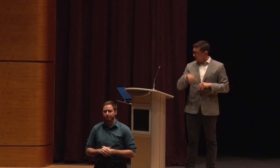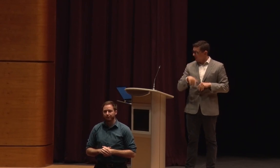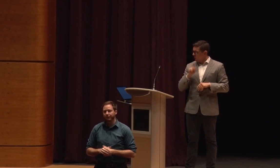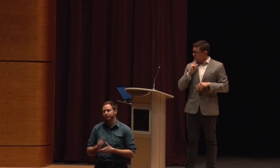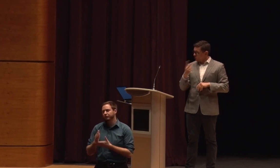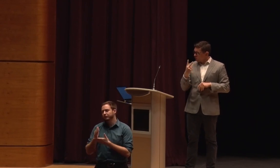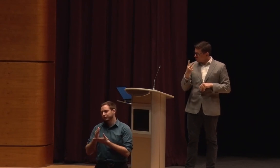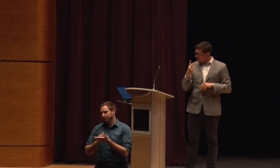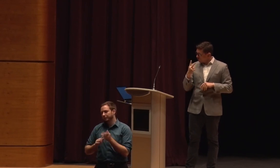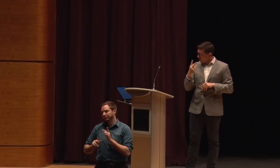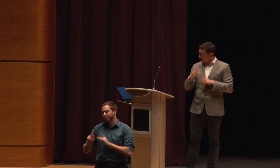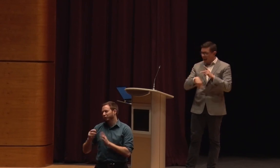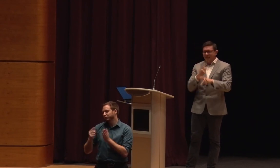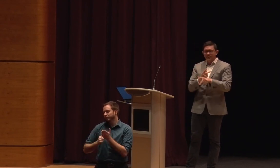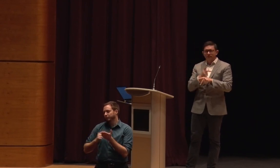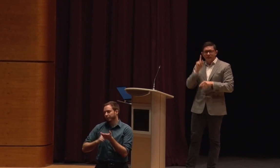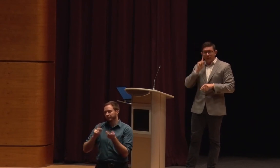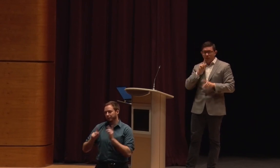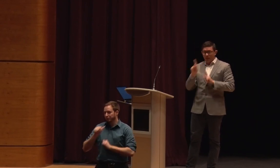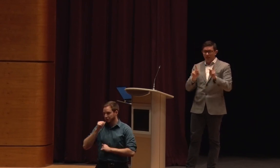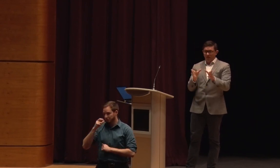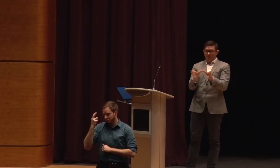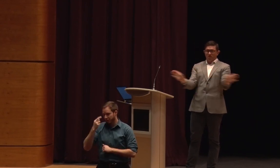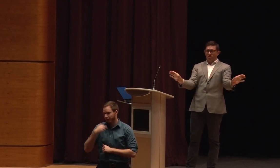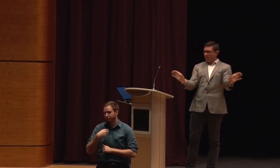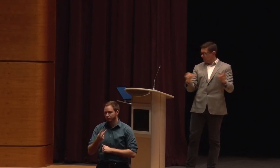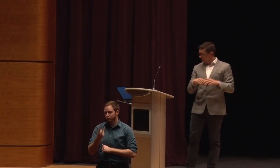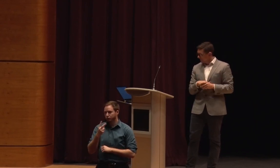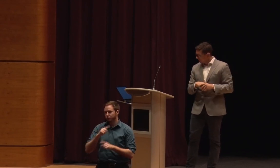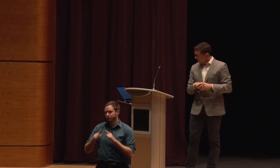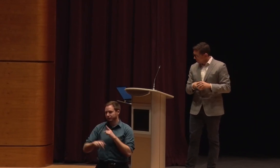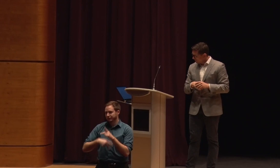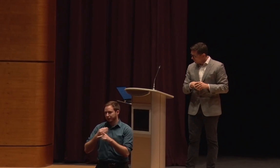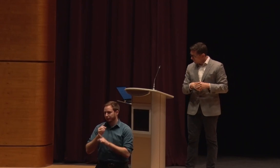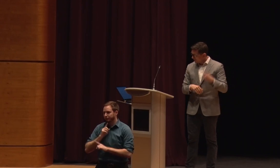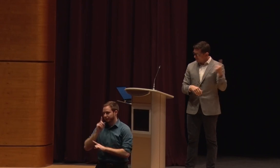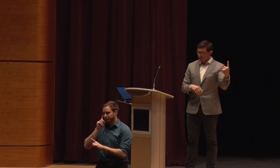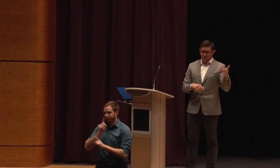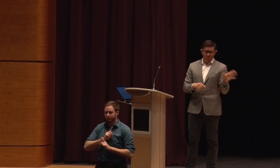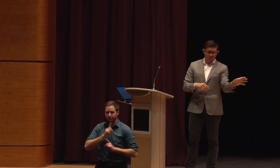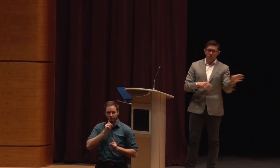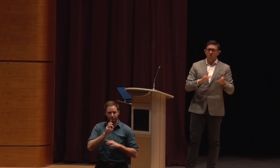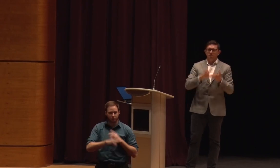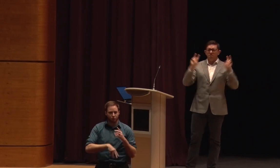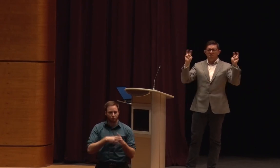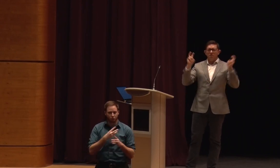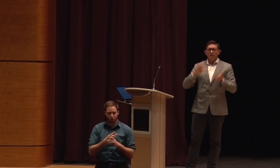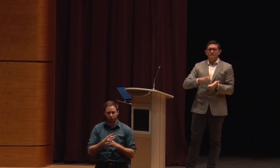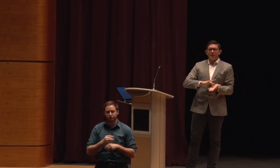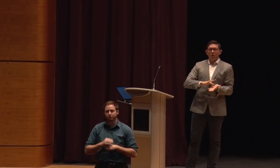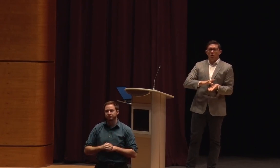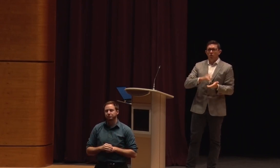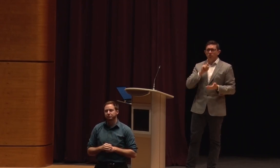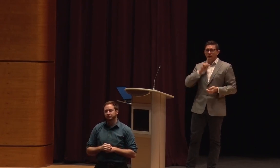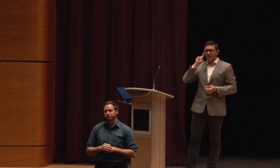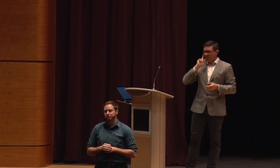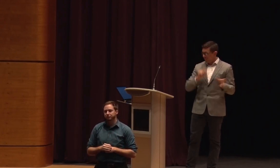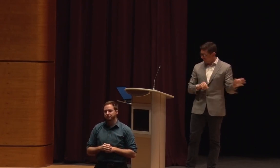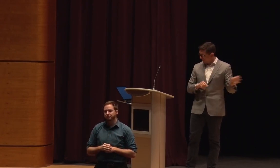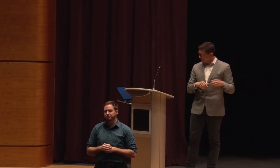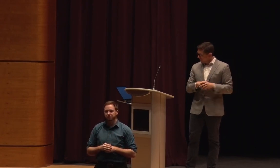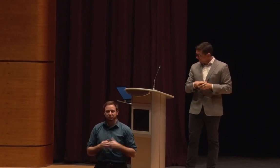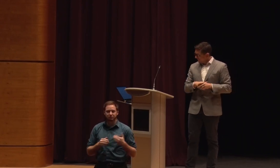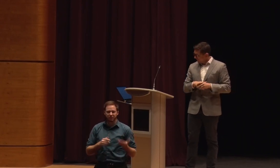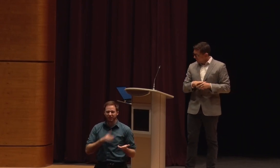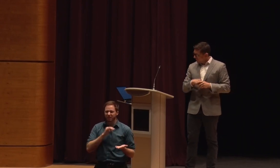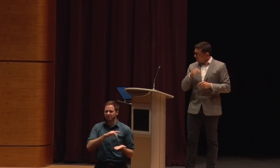Now, sometimes people do not realize that there are two different kinds of deaf people in the world, two different divisions. One consider